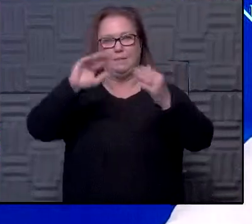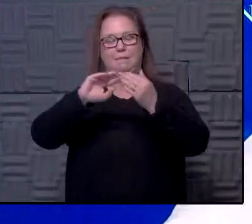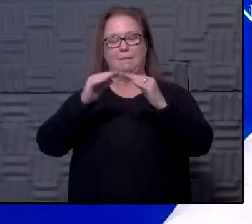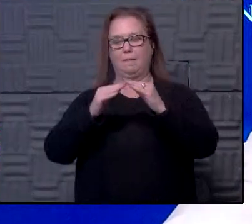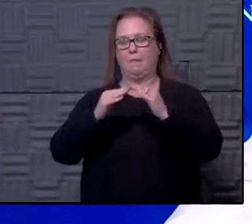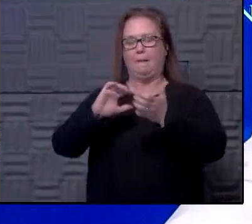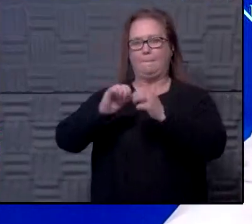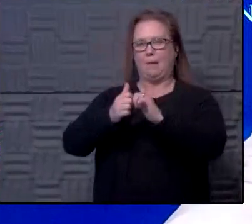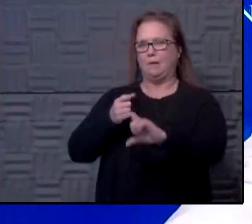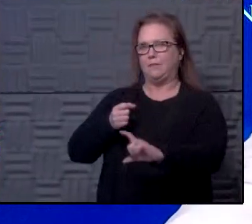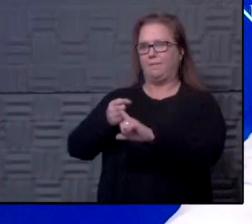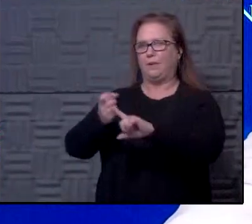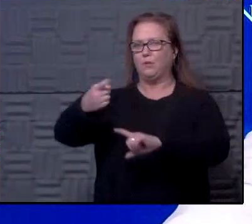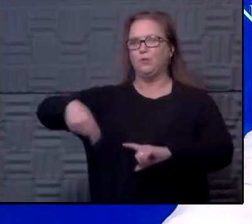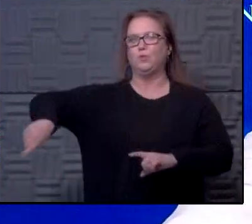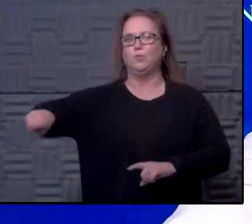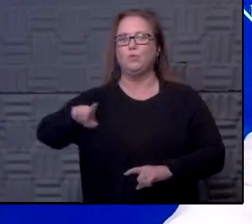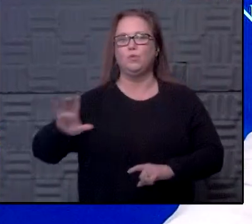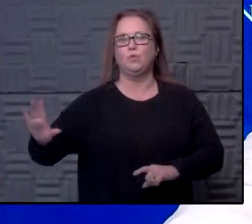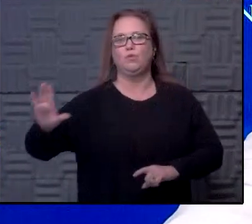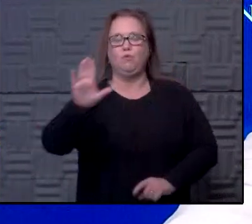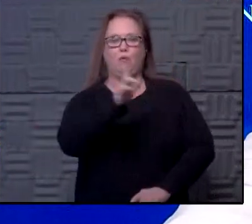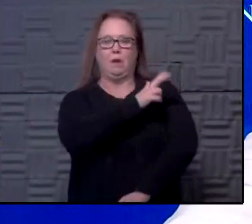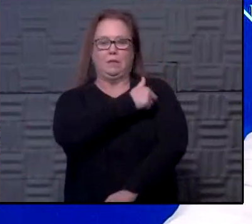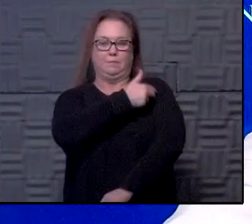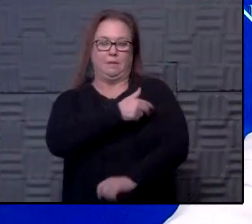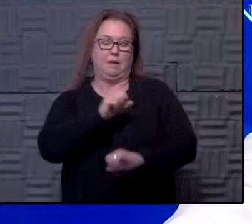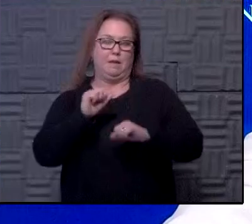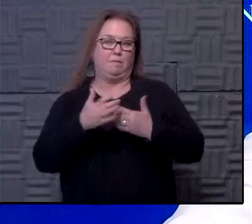does this affect you and other health systems? How could it affect